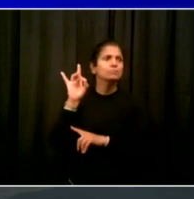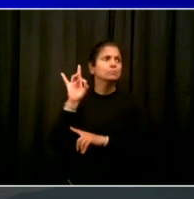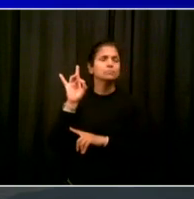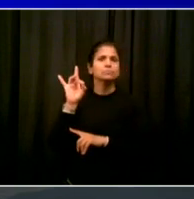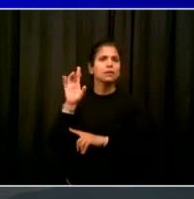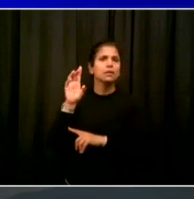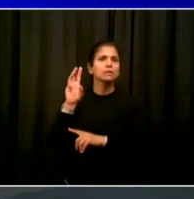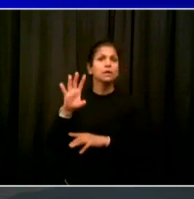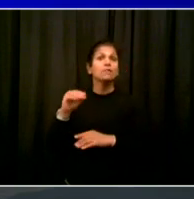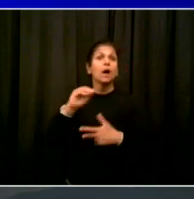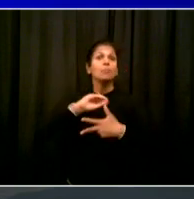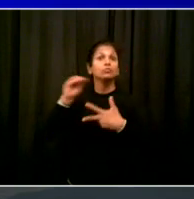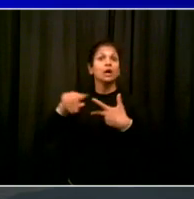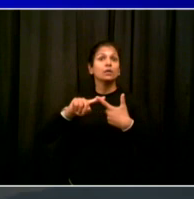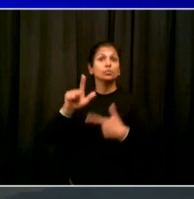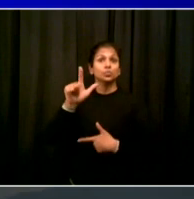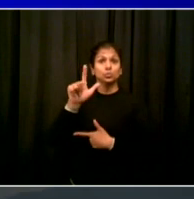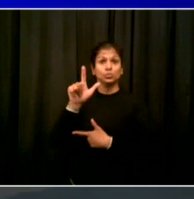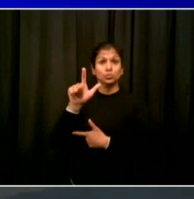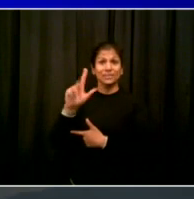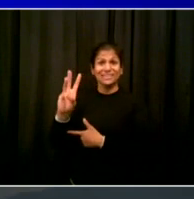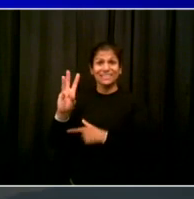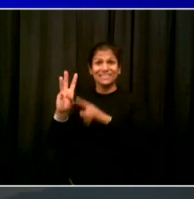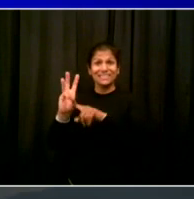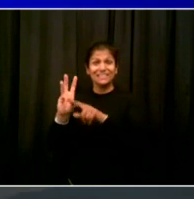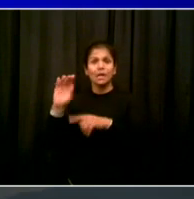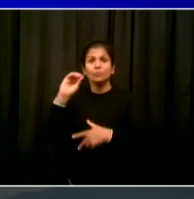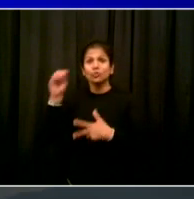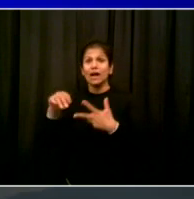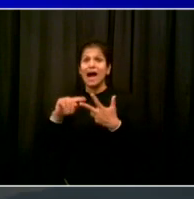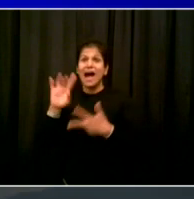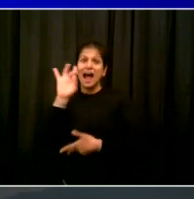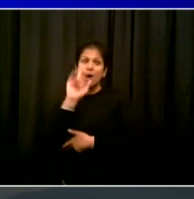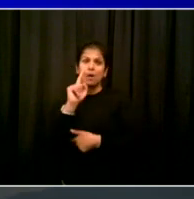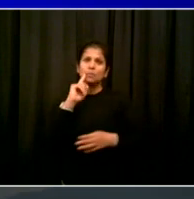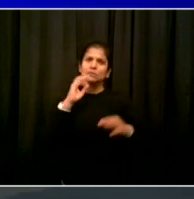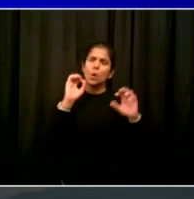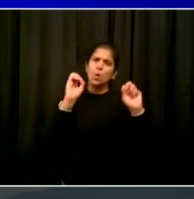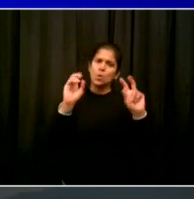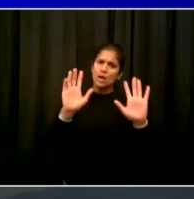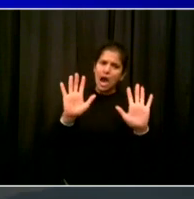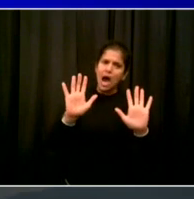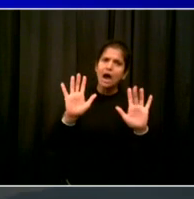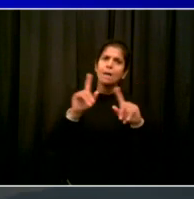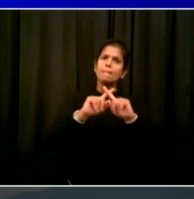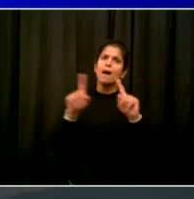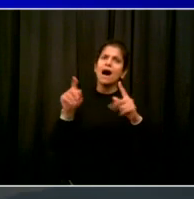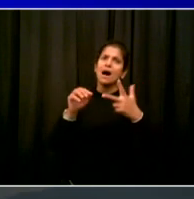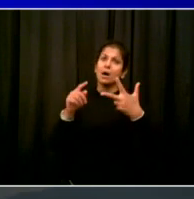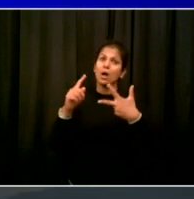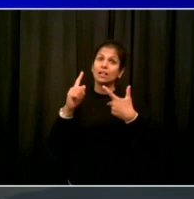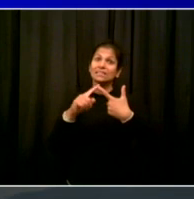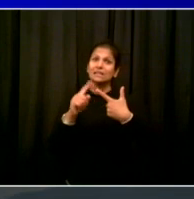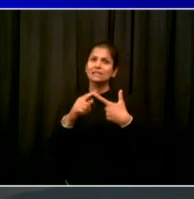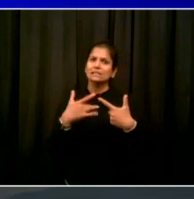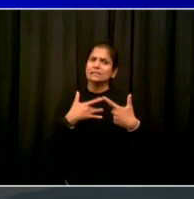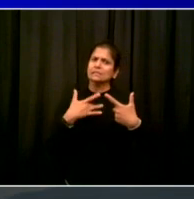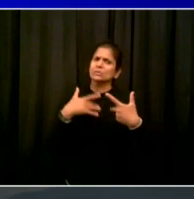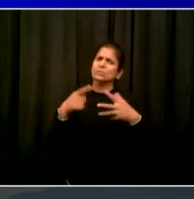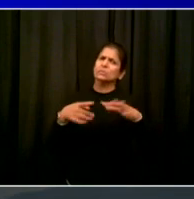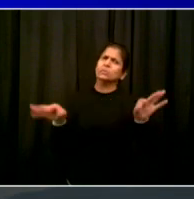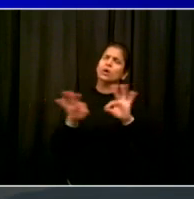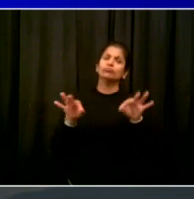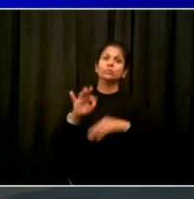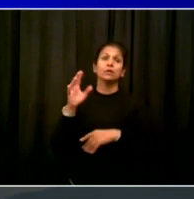good. The next number we've talked about for days now is worrisome. New reported cases, 7-day average threshold is